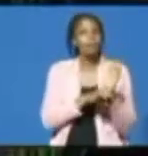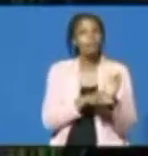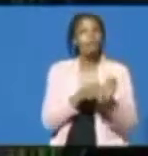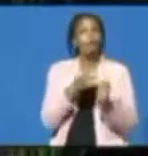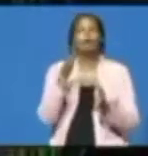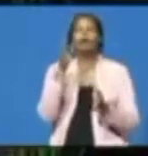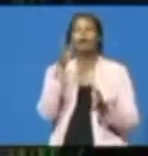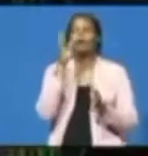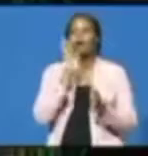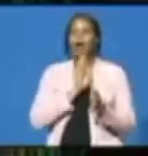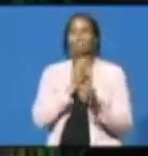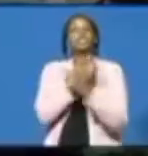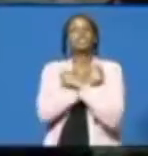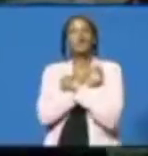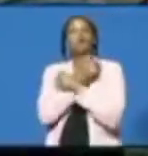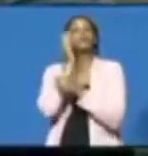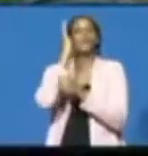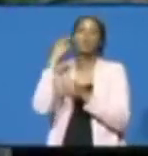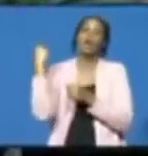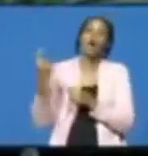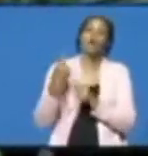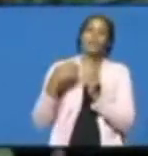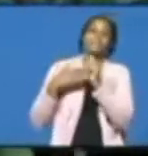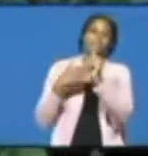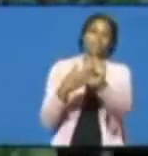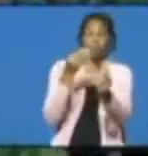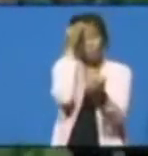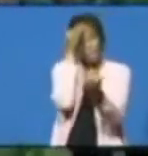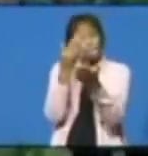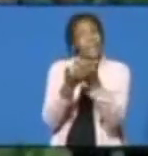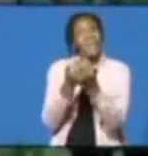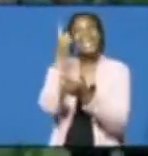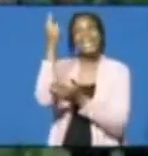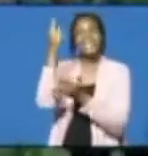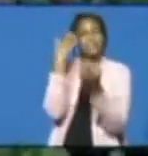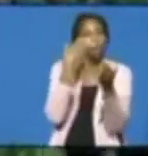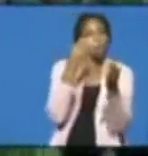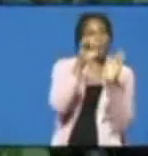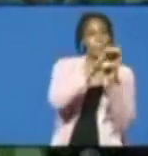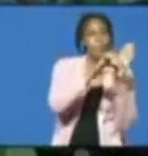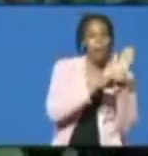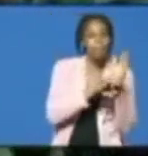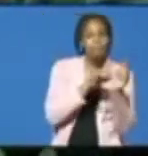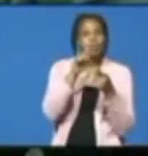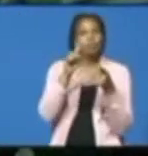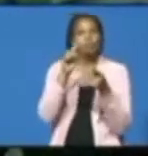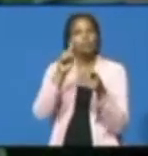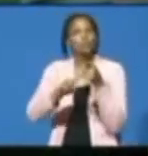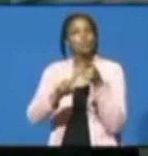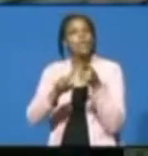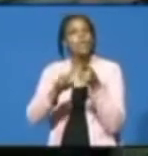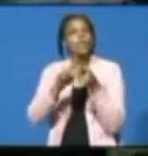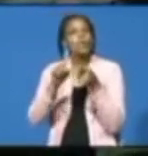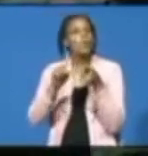always lead us to obedience to his commandments. So when the poison